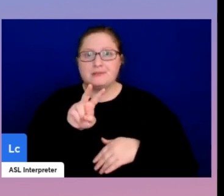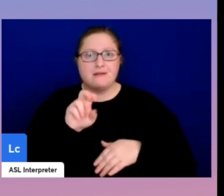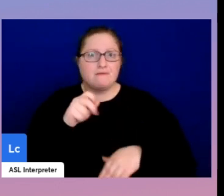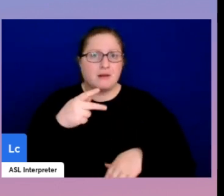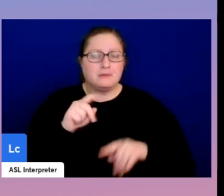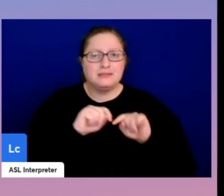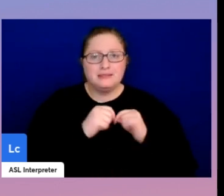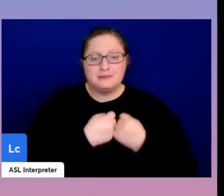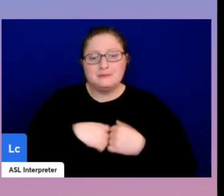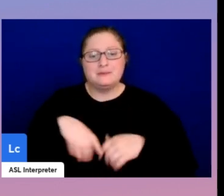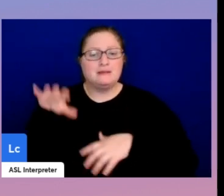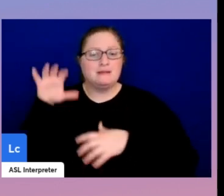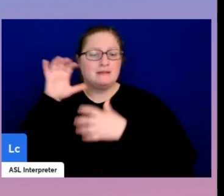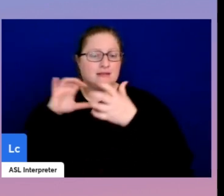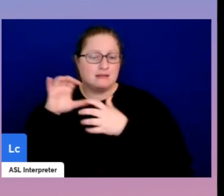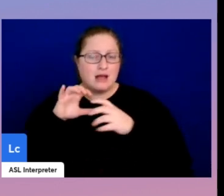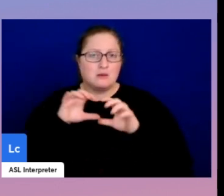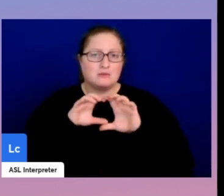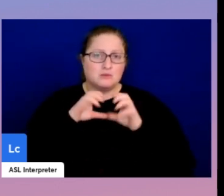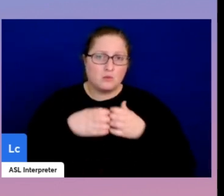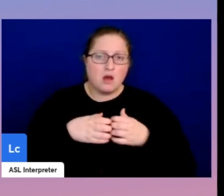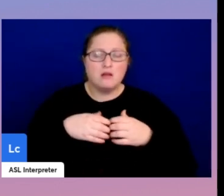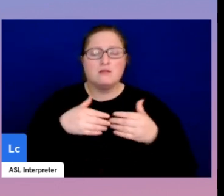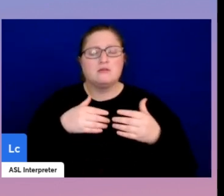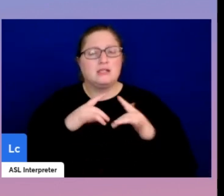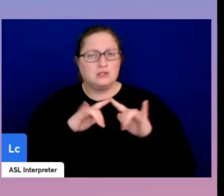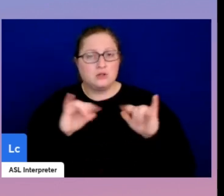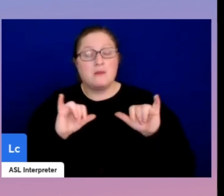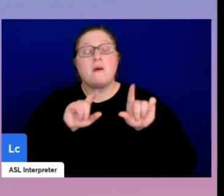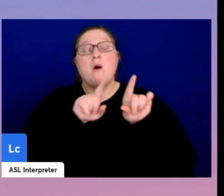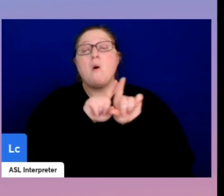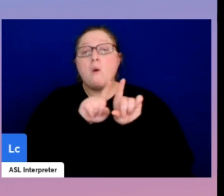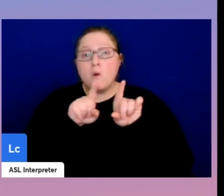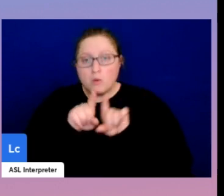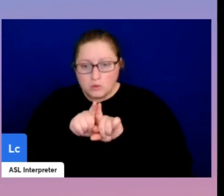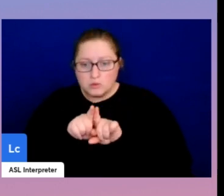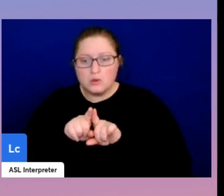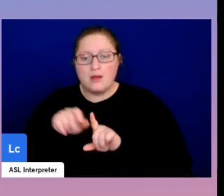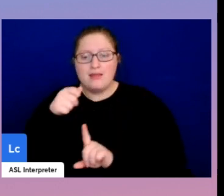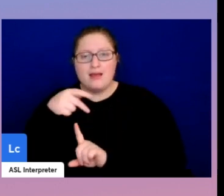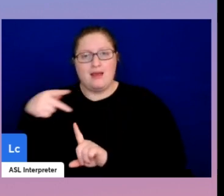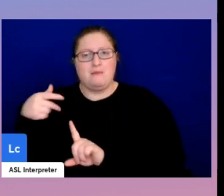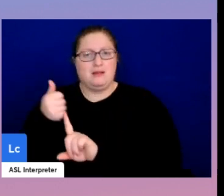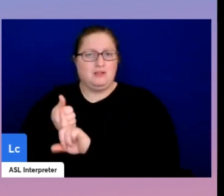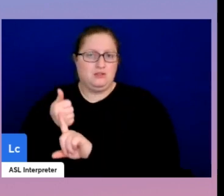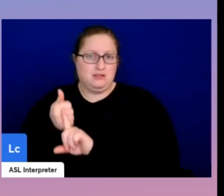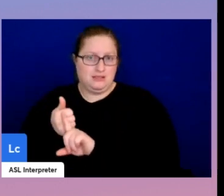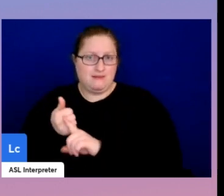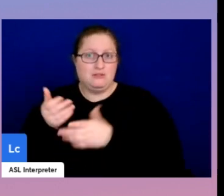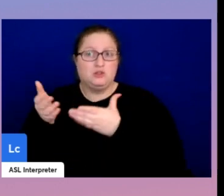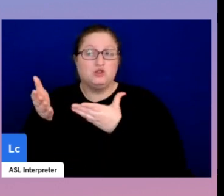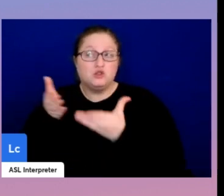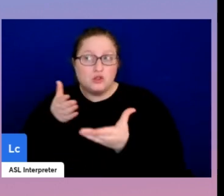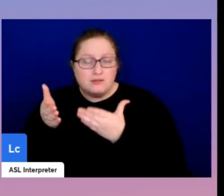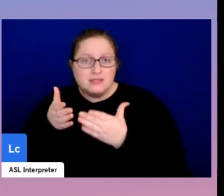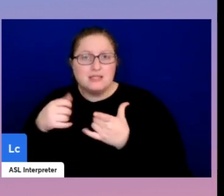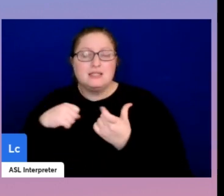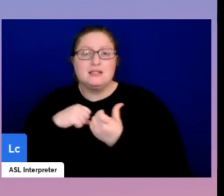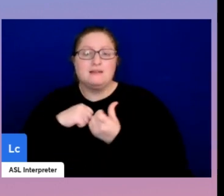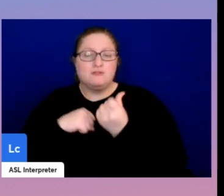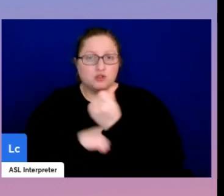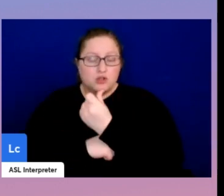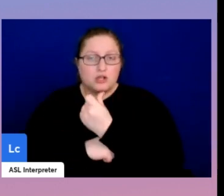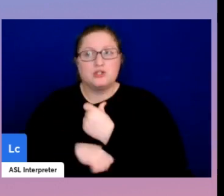cloud squad, etc., but also at the same time by the applications, the services, the infrastructure,